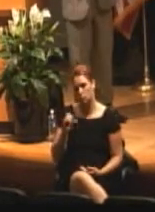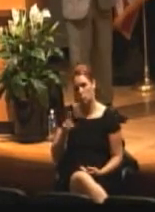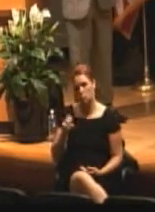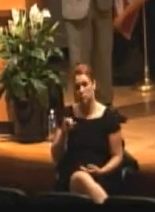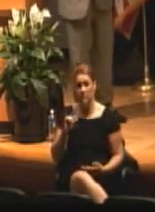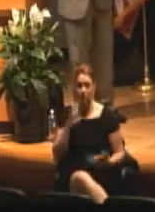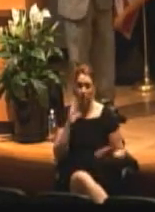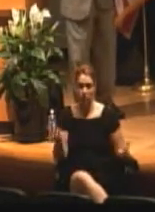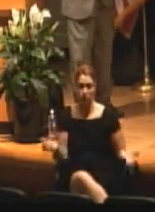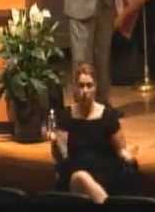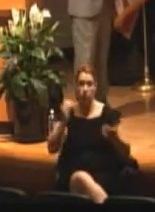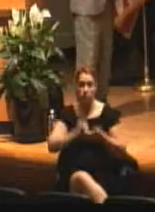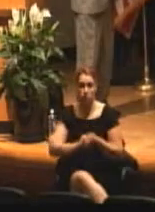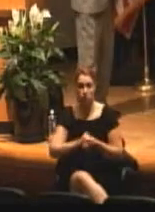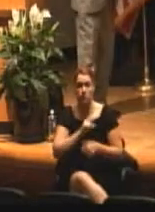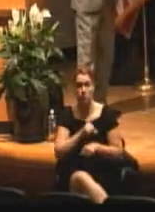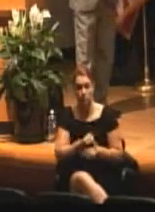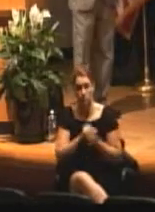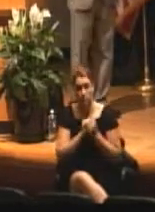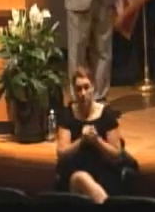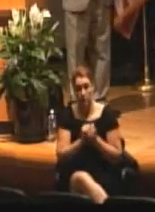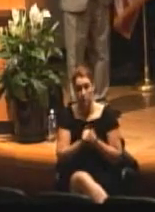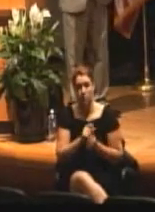That's a good question.